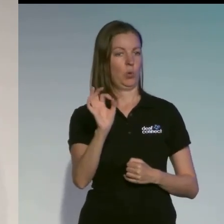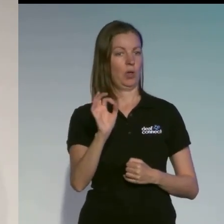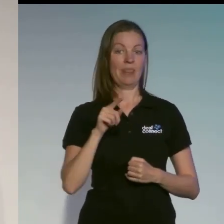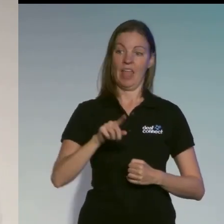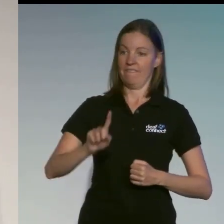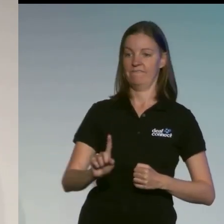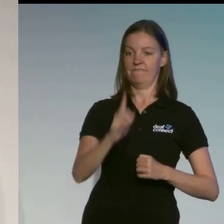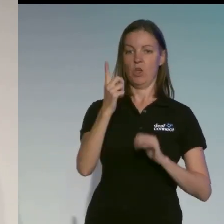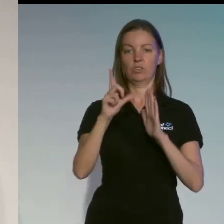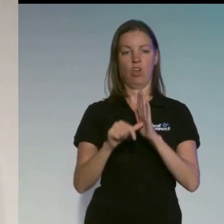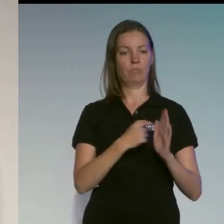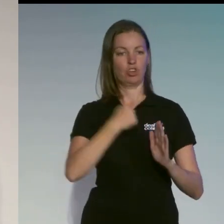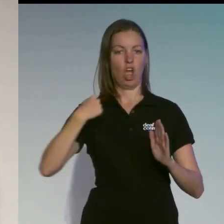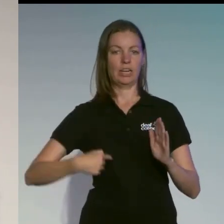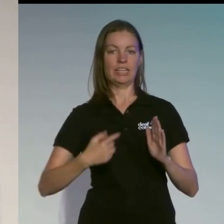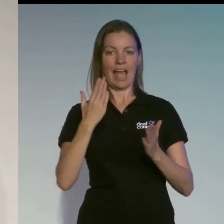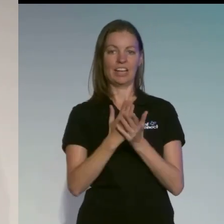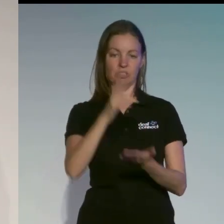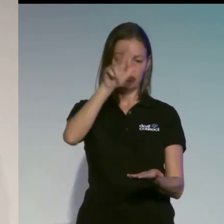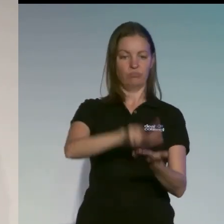official document stating this